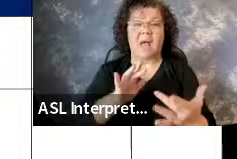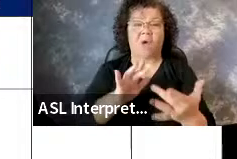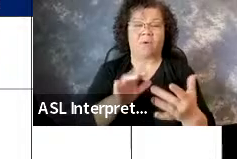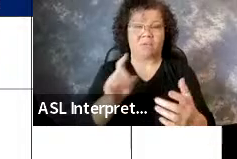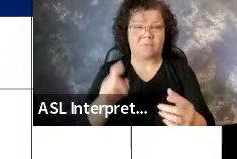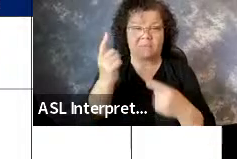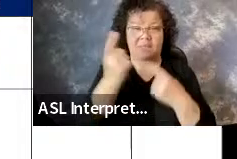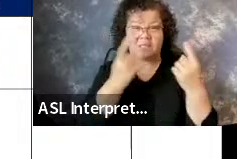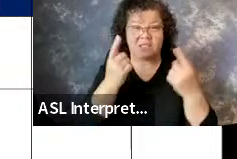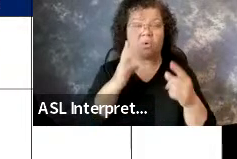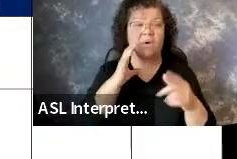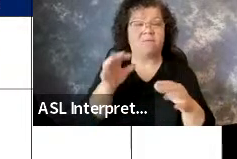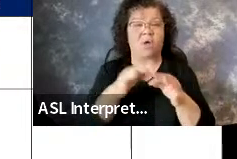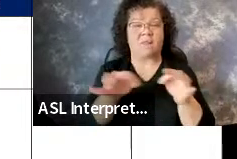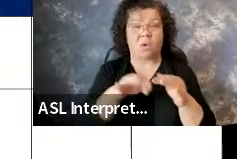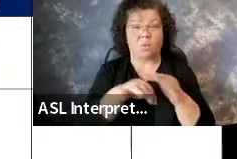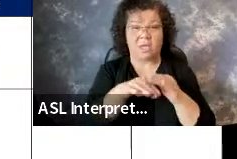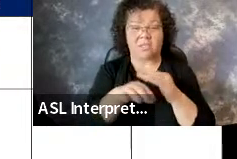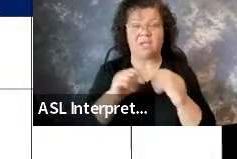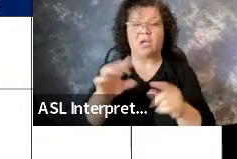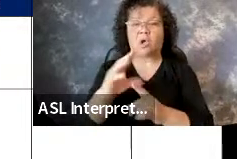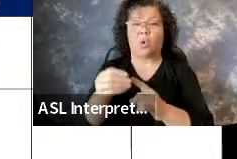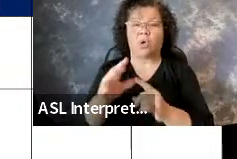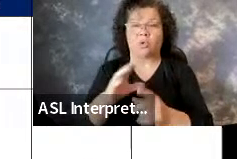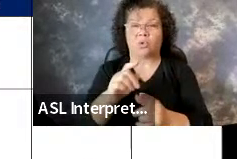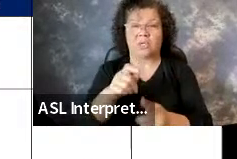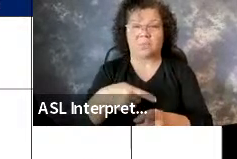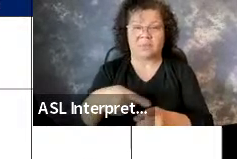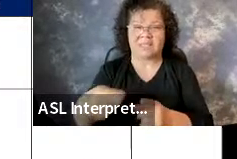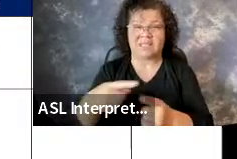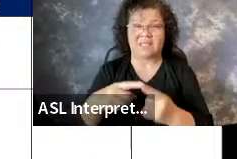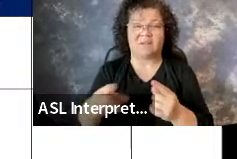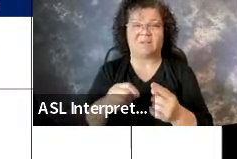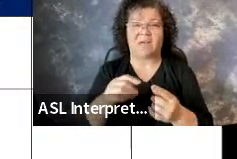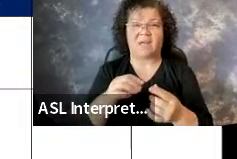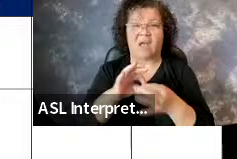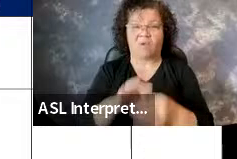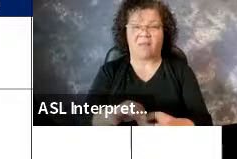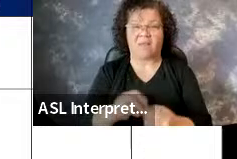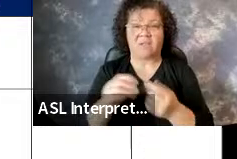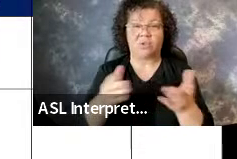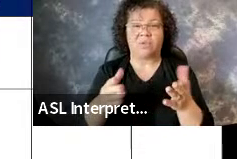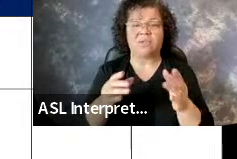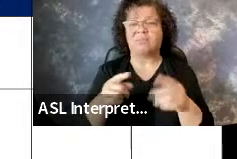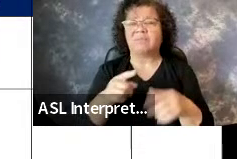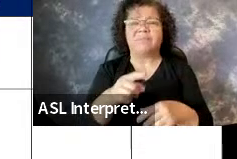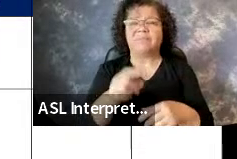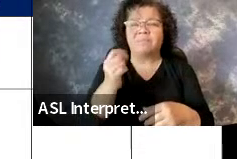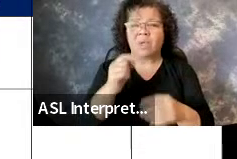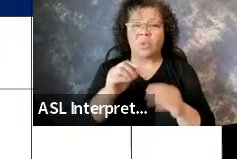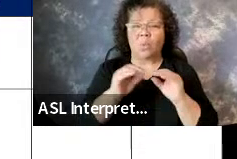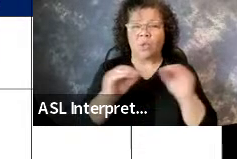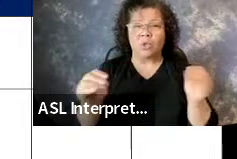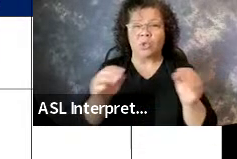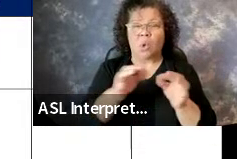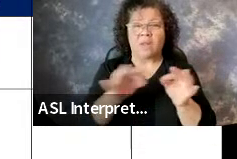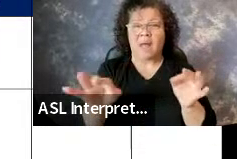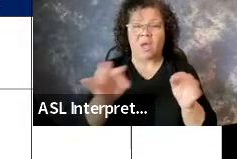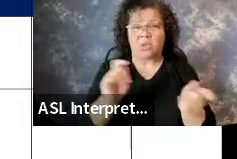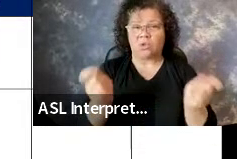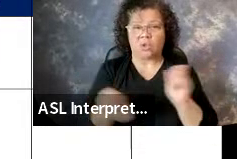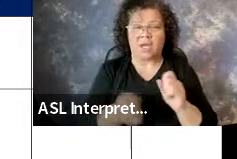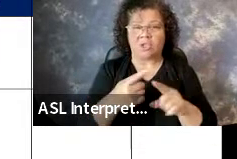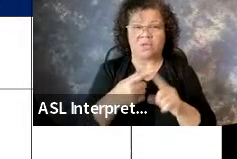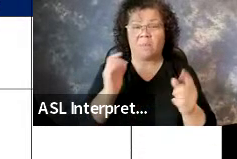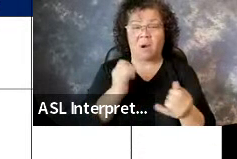considerations for language access and culturally specific and relevant services. There was no language changes based on our